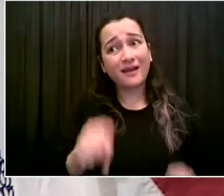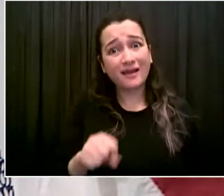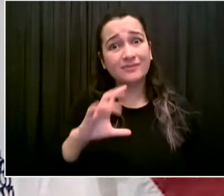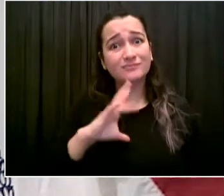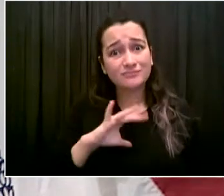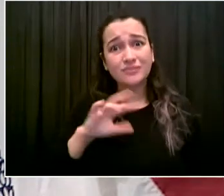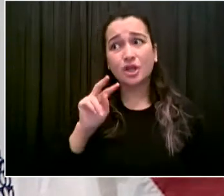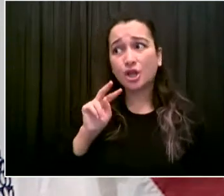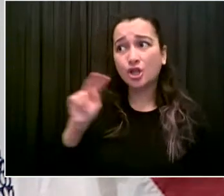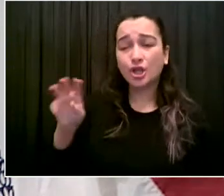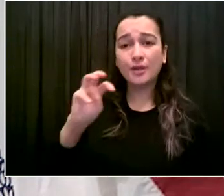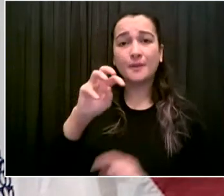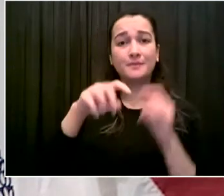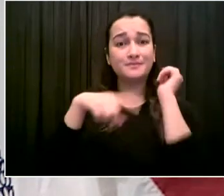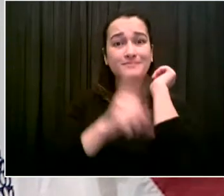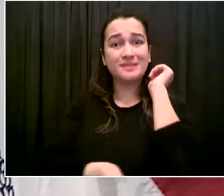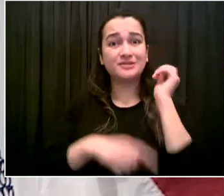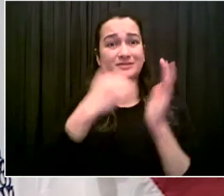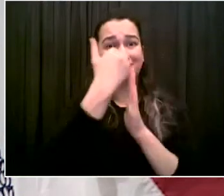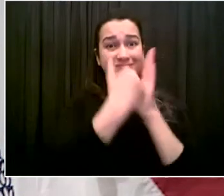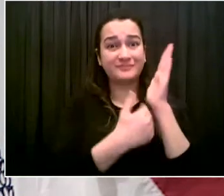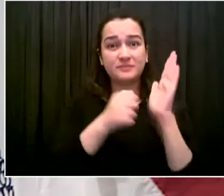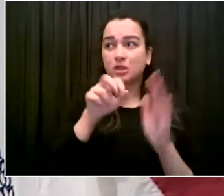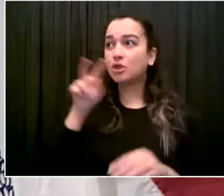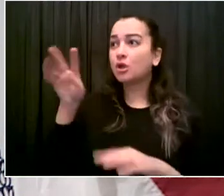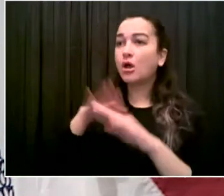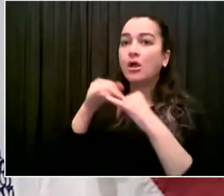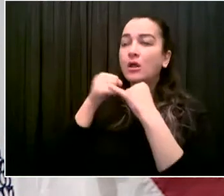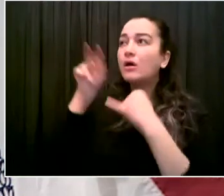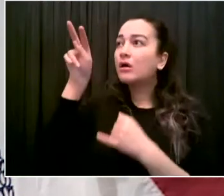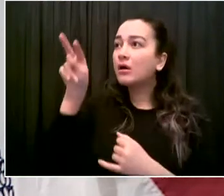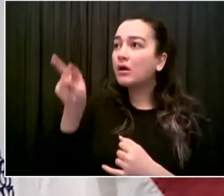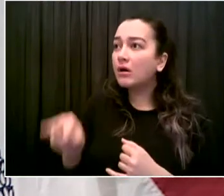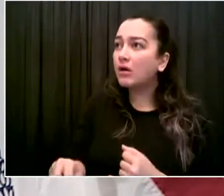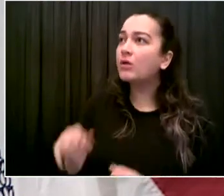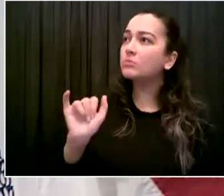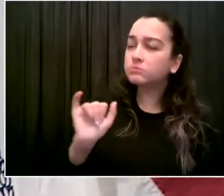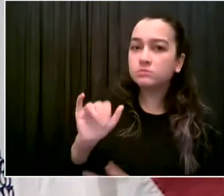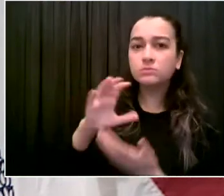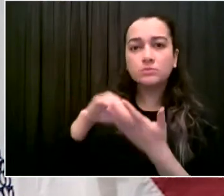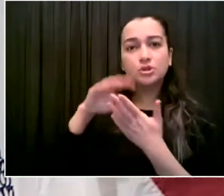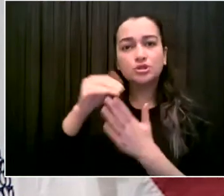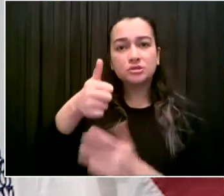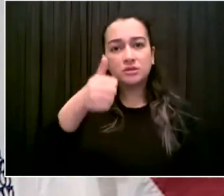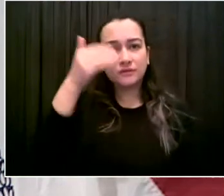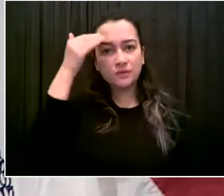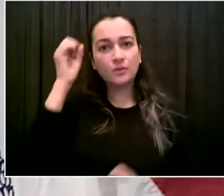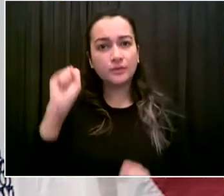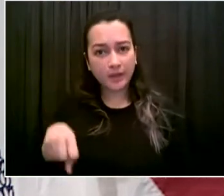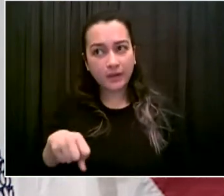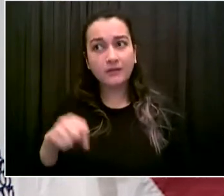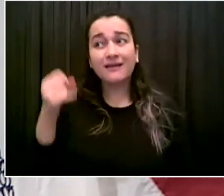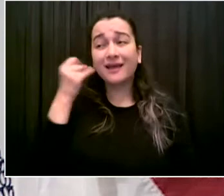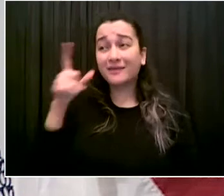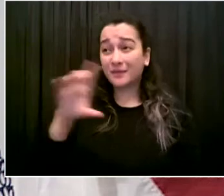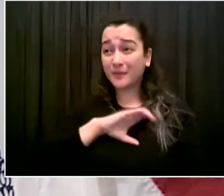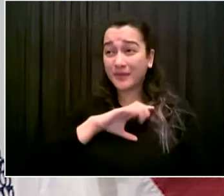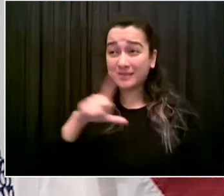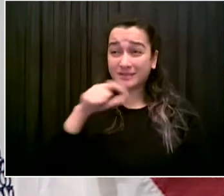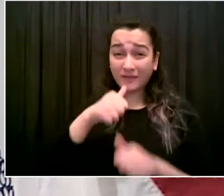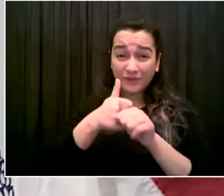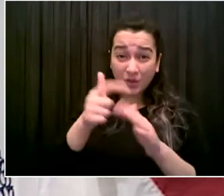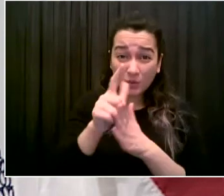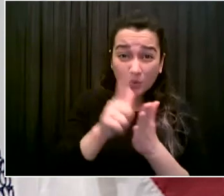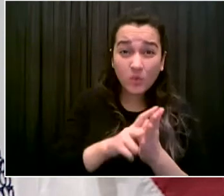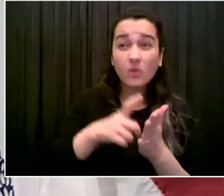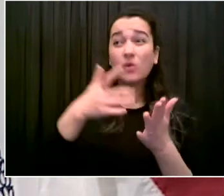It's very clear. It's also consistent. The commissioner has to stay within these boundaries according to